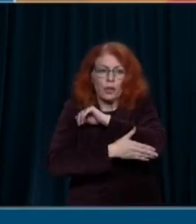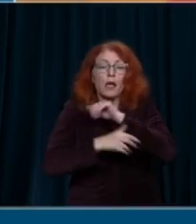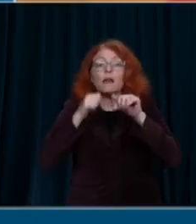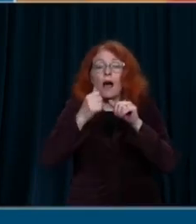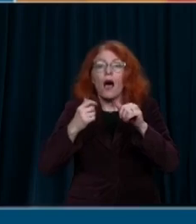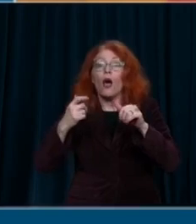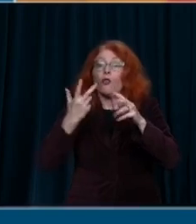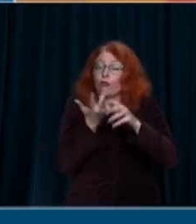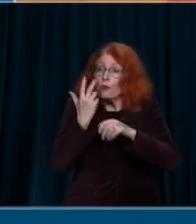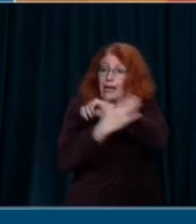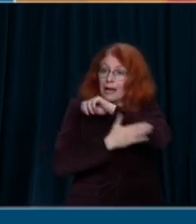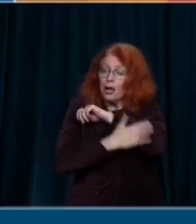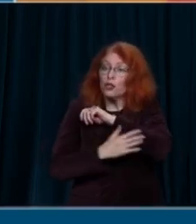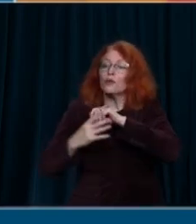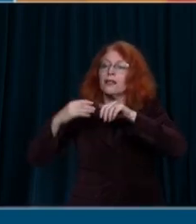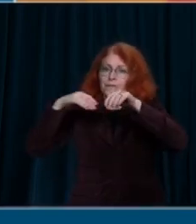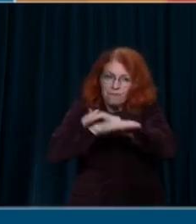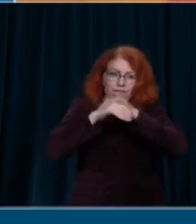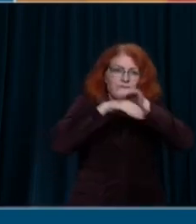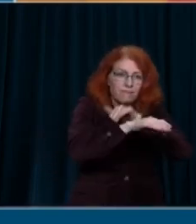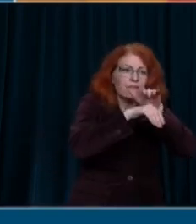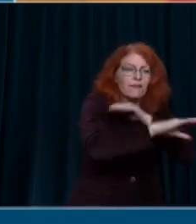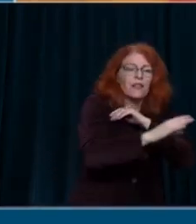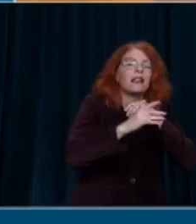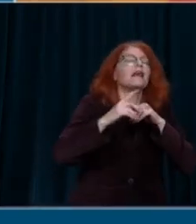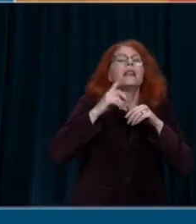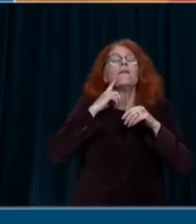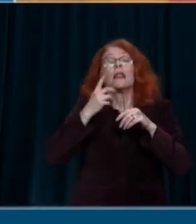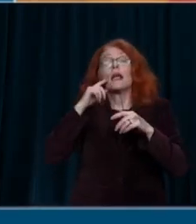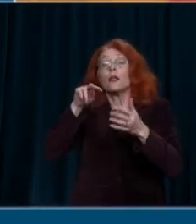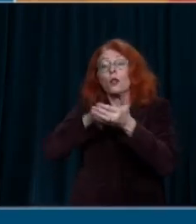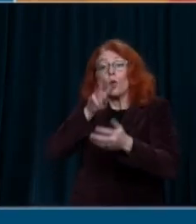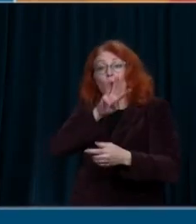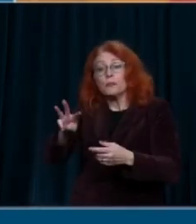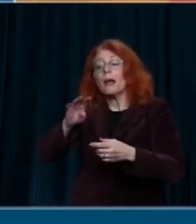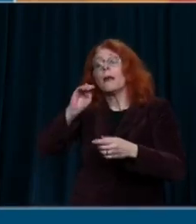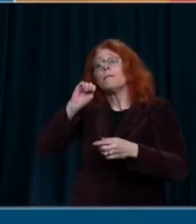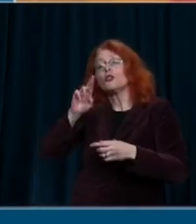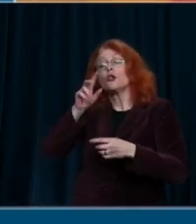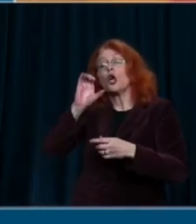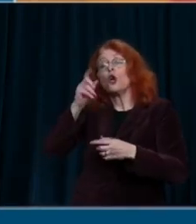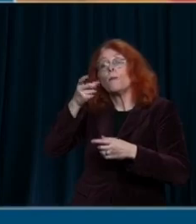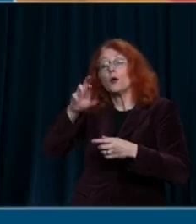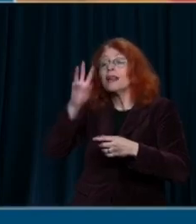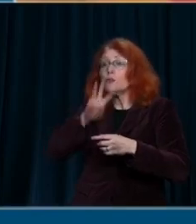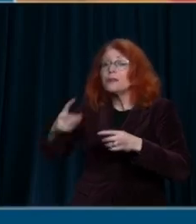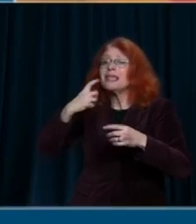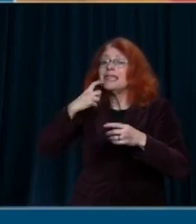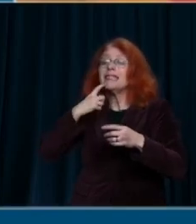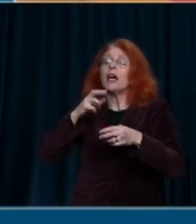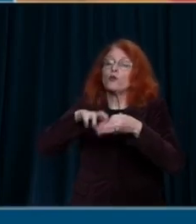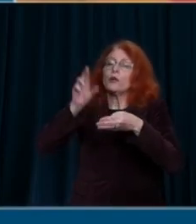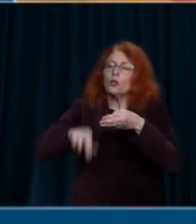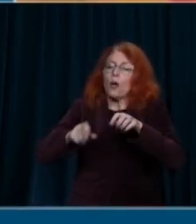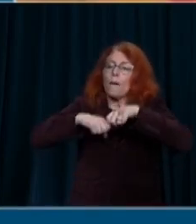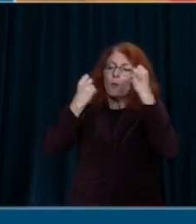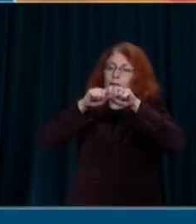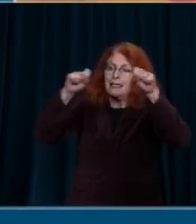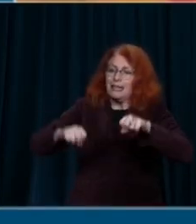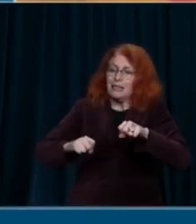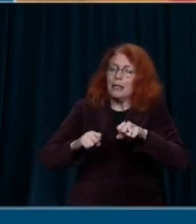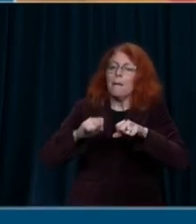3 countries in the country they come through. And if you look at the website, for example, of Mr. Cooper, he has on his website, it says, result of broken system